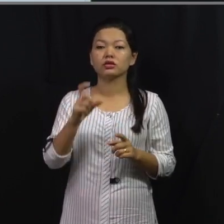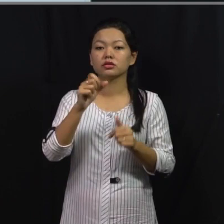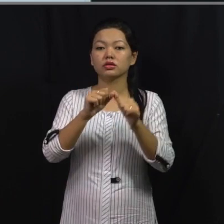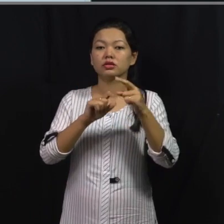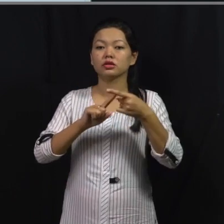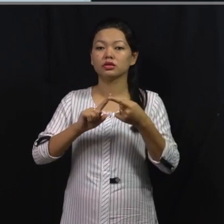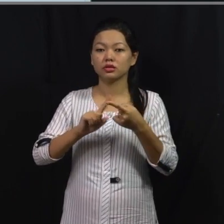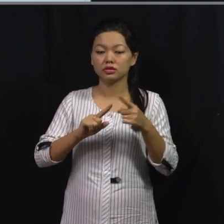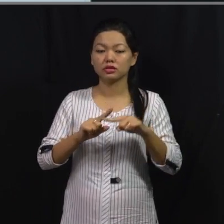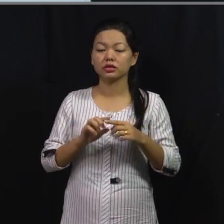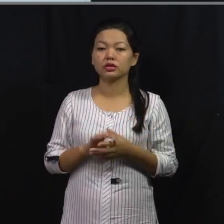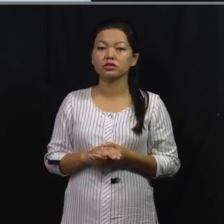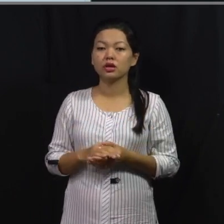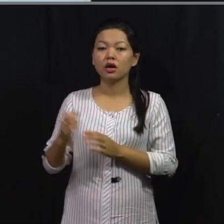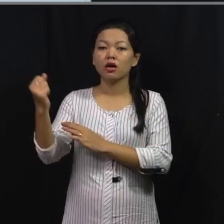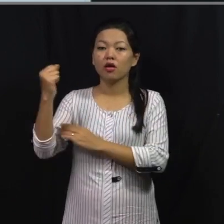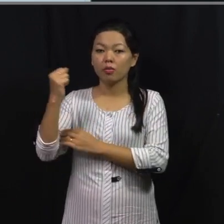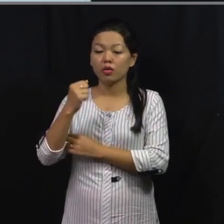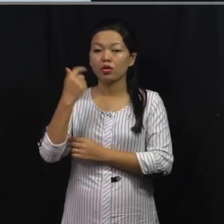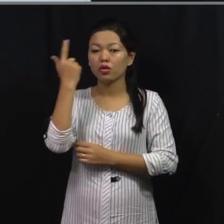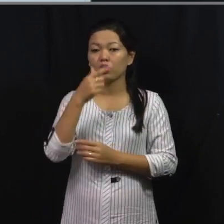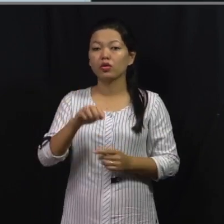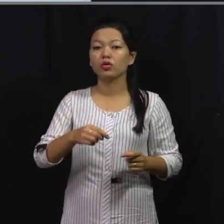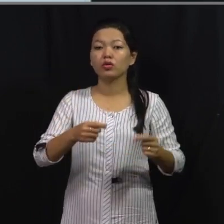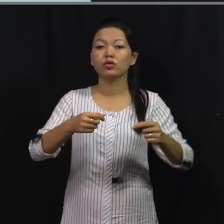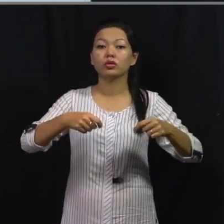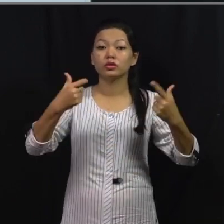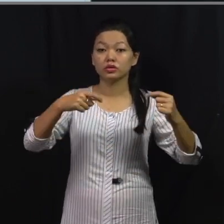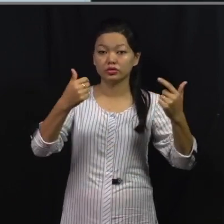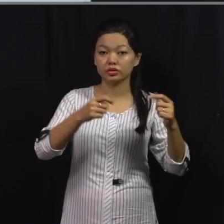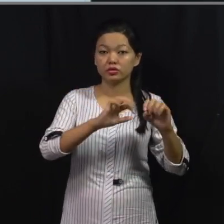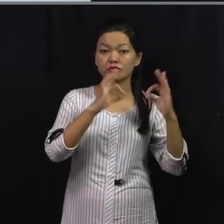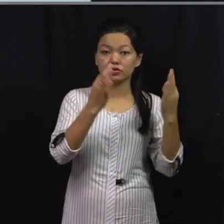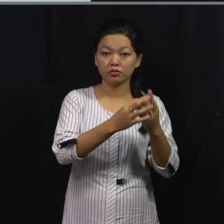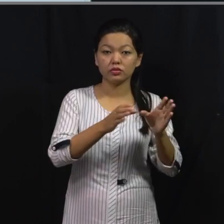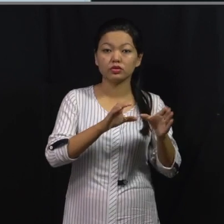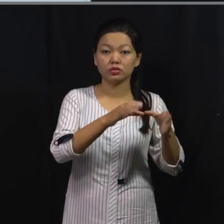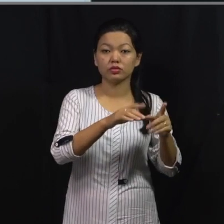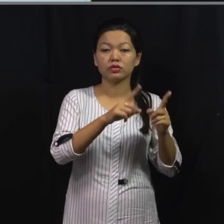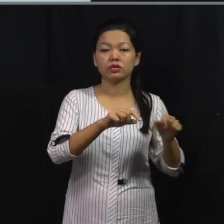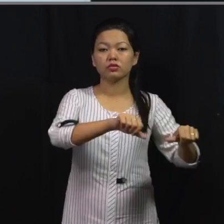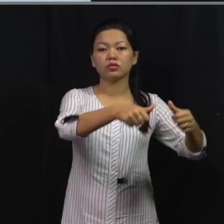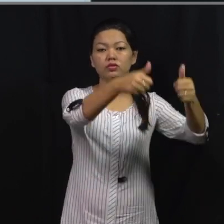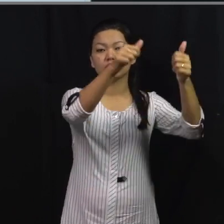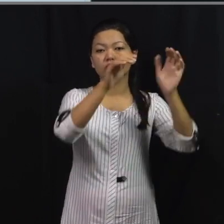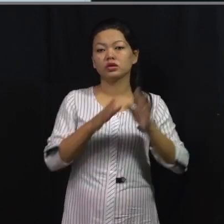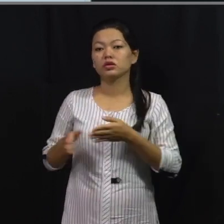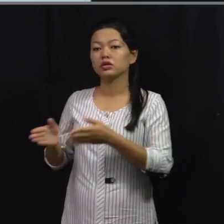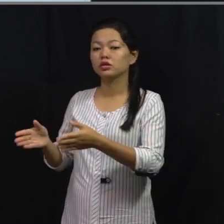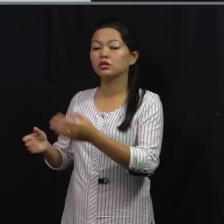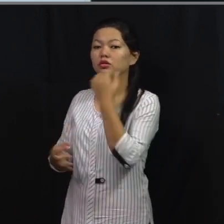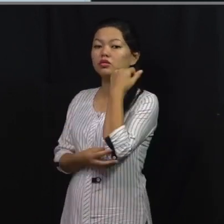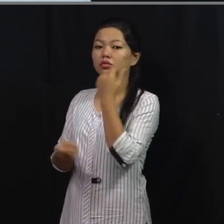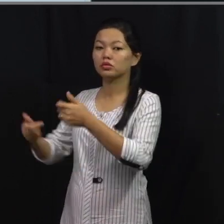people also, okay. So in that way caste plays a very important role in our Indian society. So now, what is this caste here?